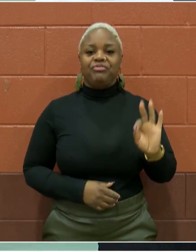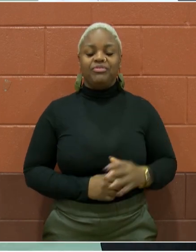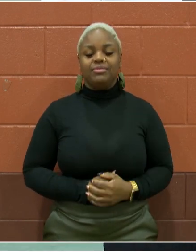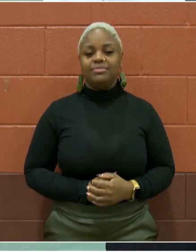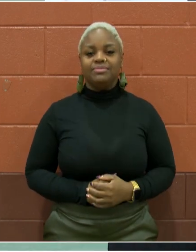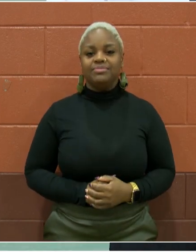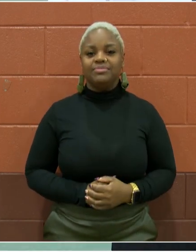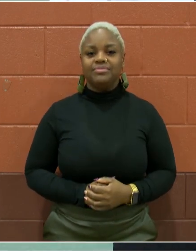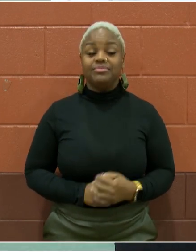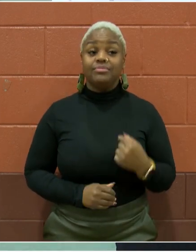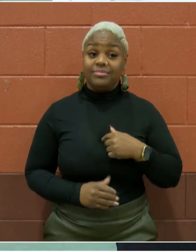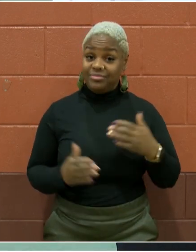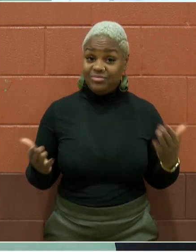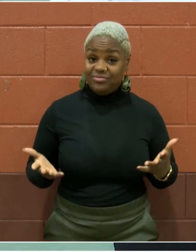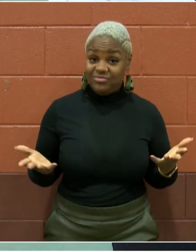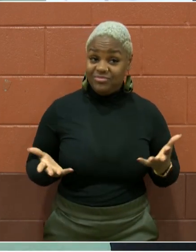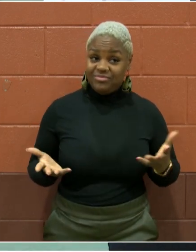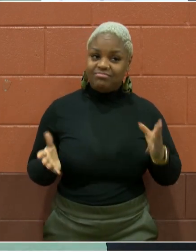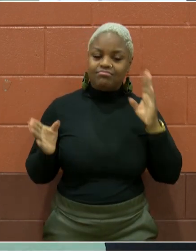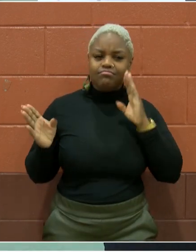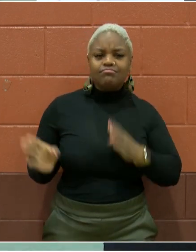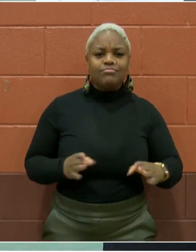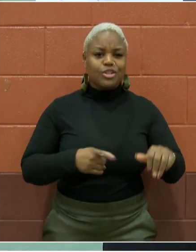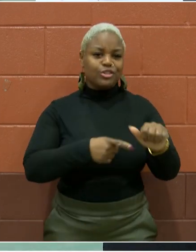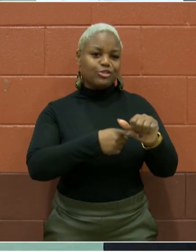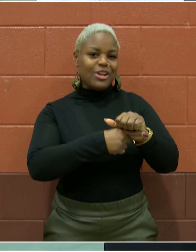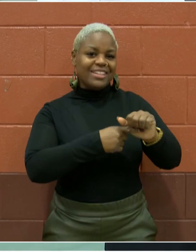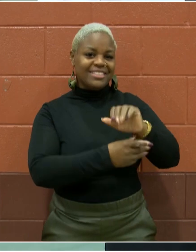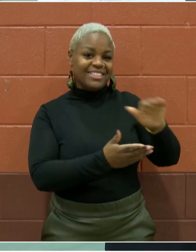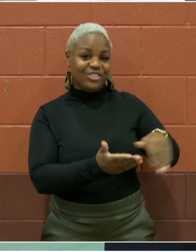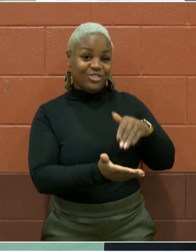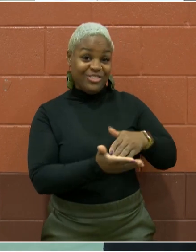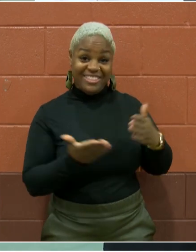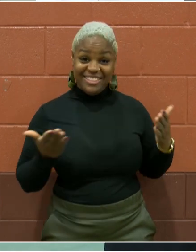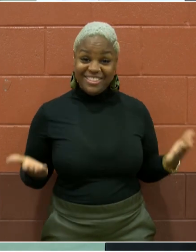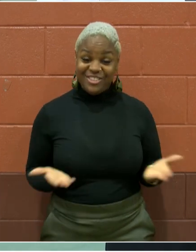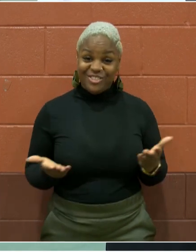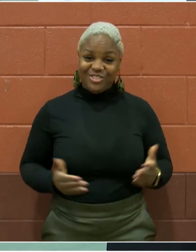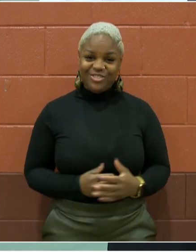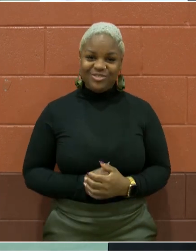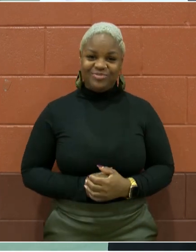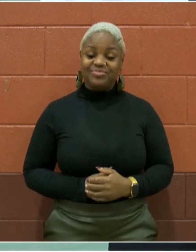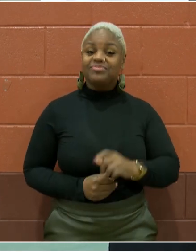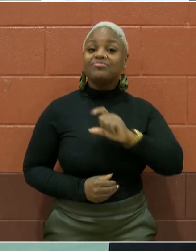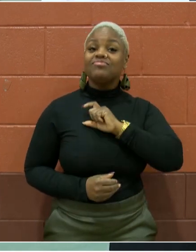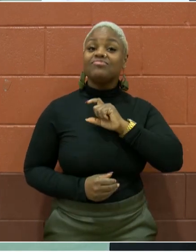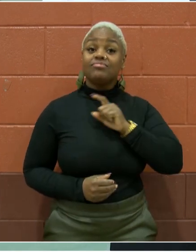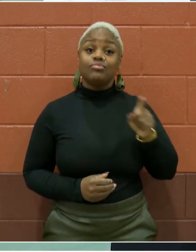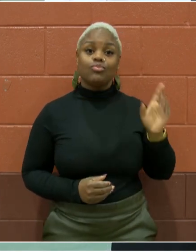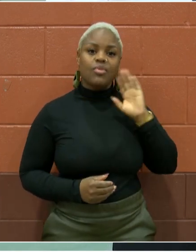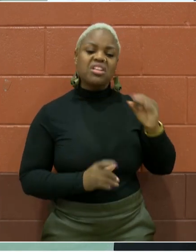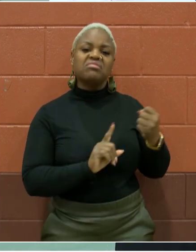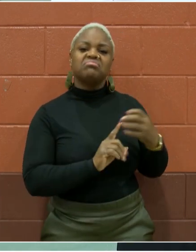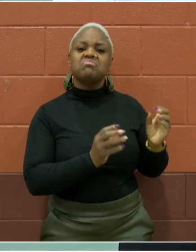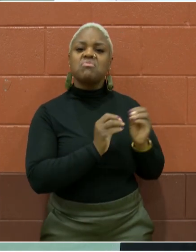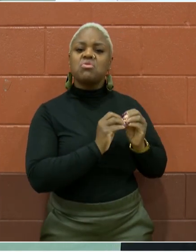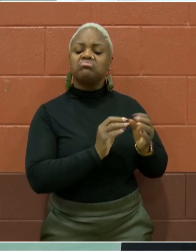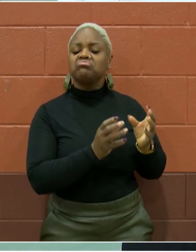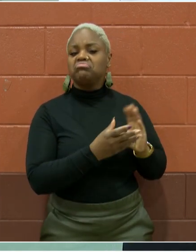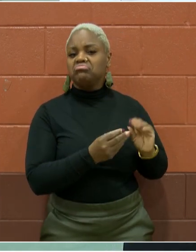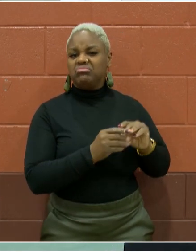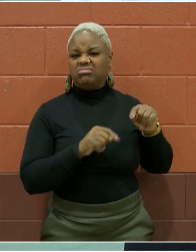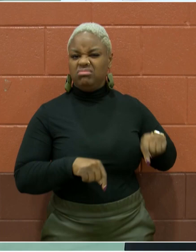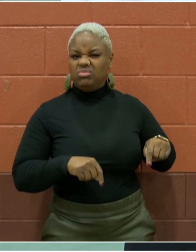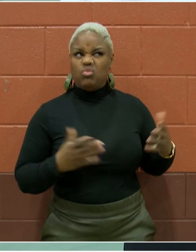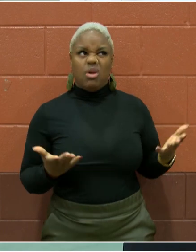Training Center, as Chief Smith will tell us more about the specifics of this program known as Communications and Assessment and